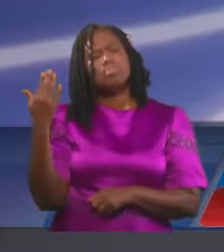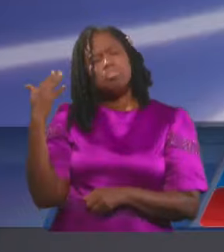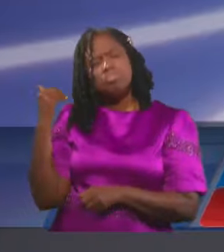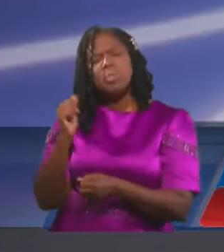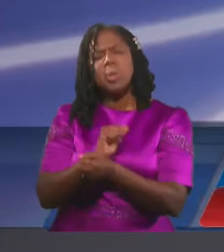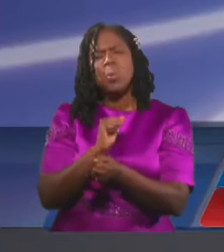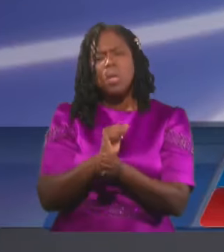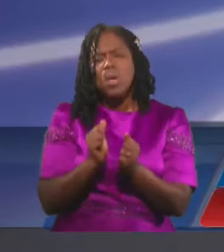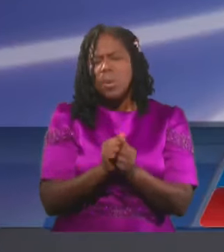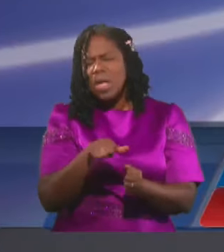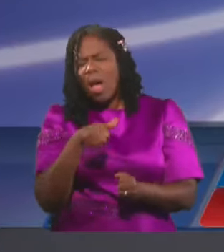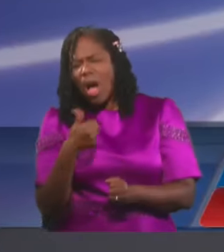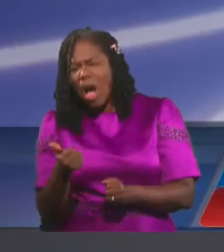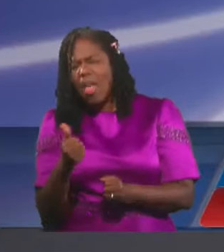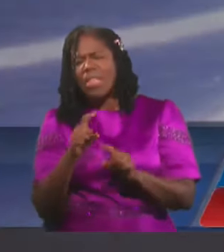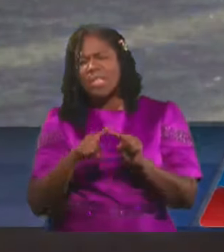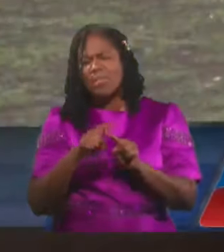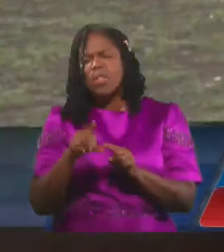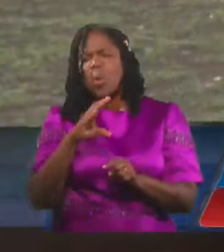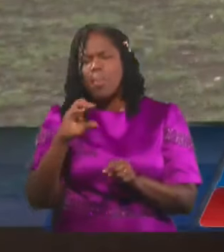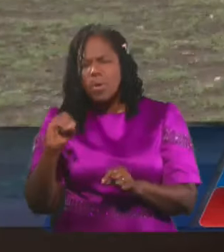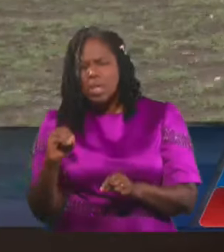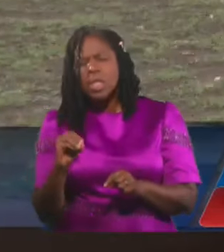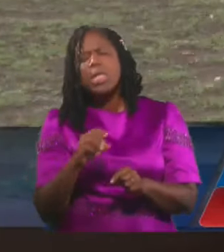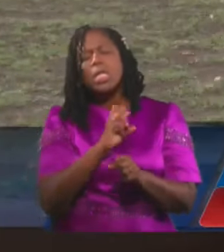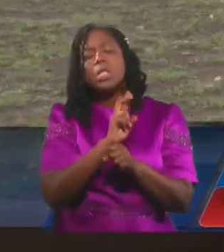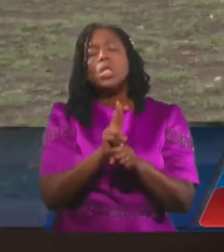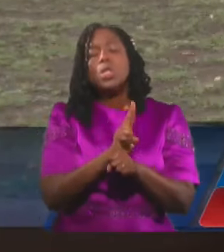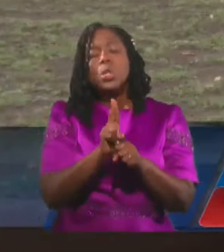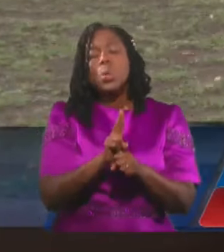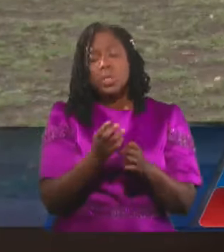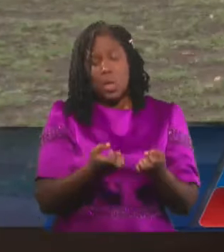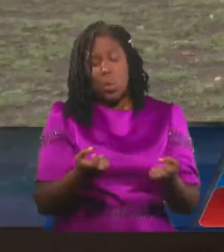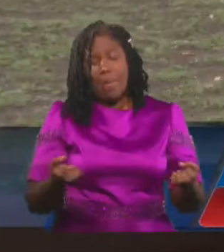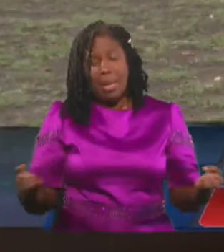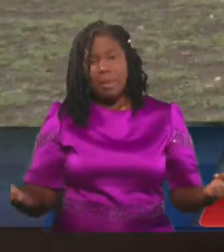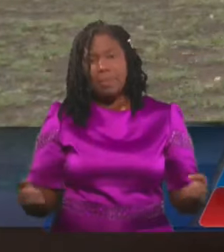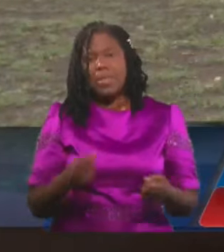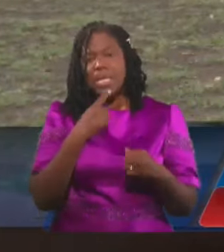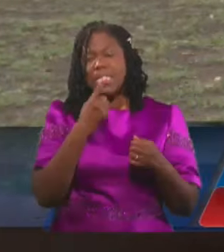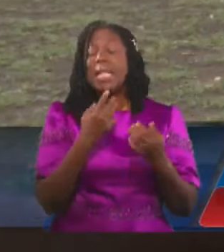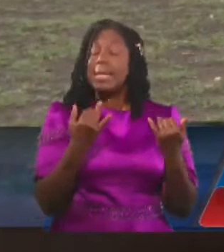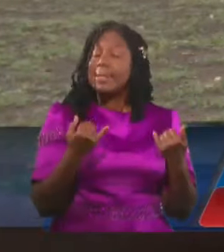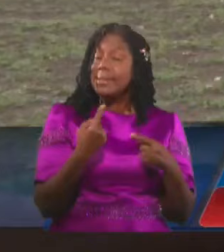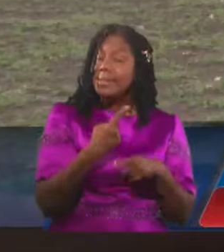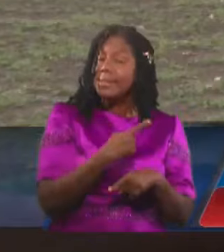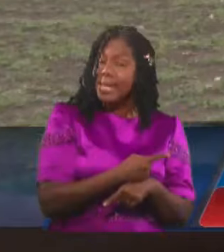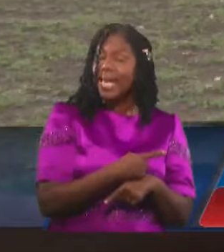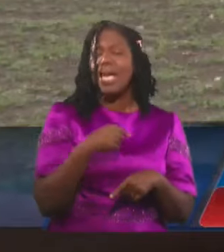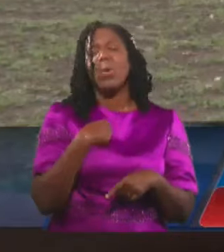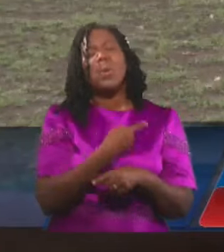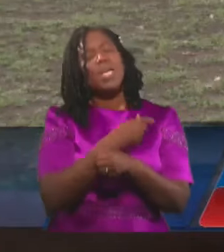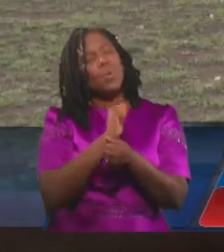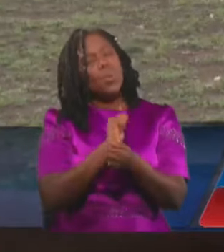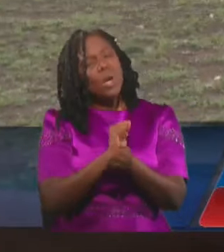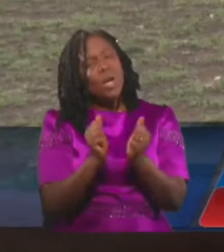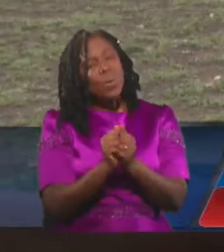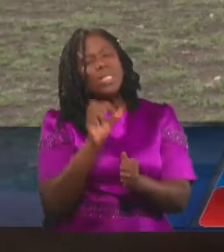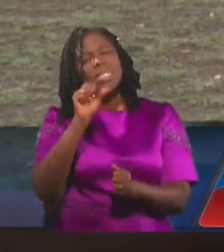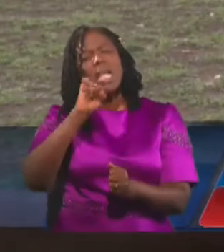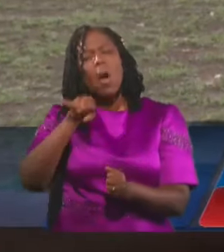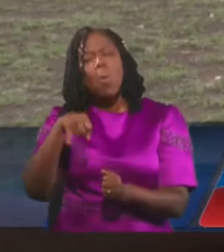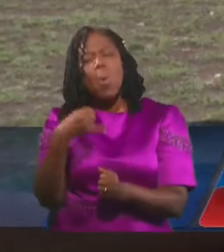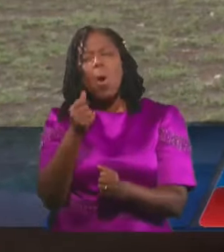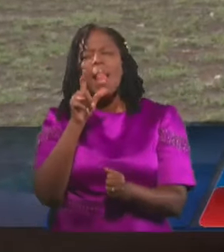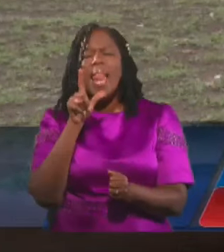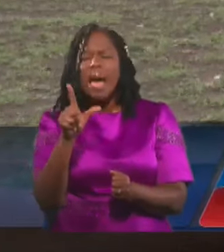when it comes to the use of equipment. Even today, we had a lot of coordination between ourselves, Sawal Avantil Corporation,